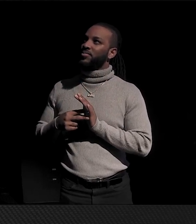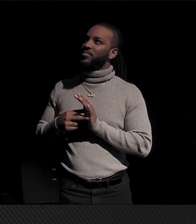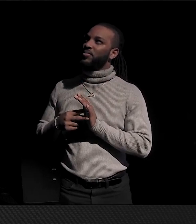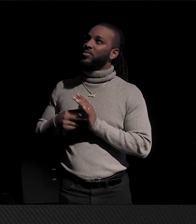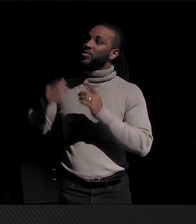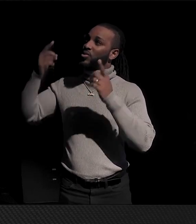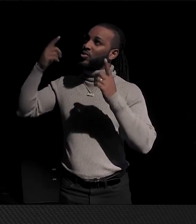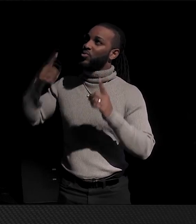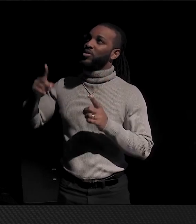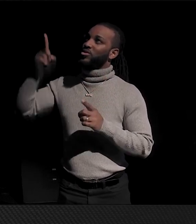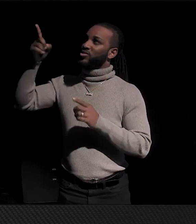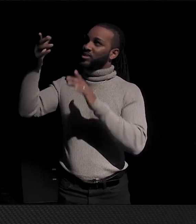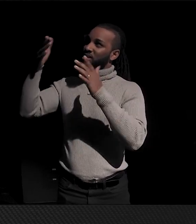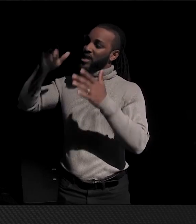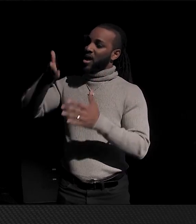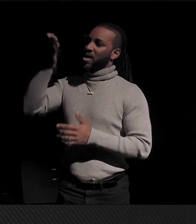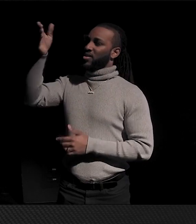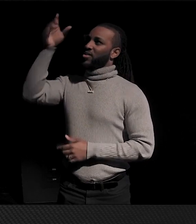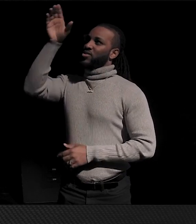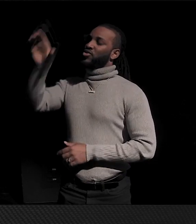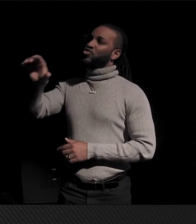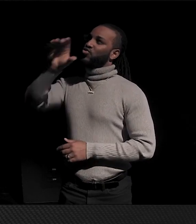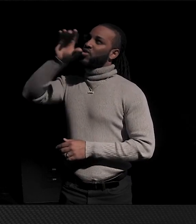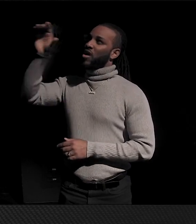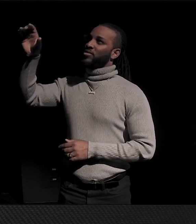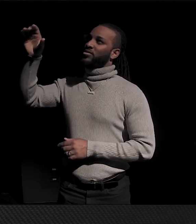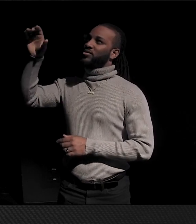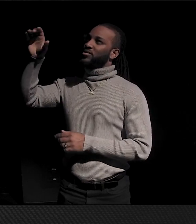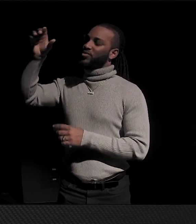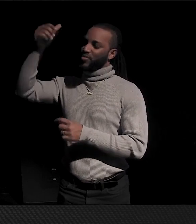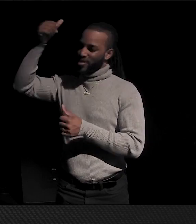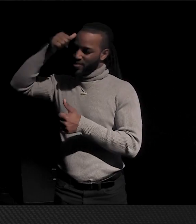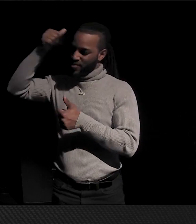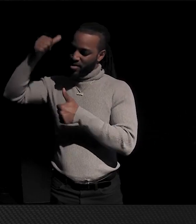when you hung on that cross. We remember what it meant